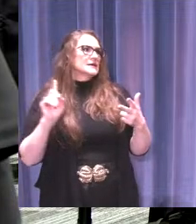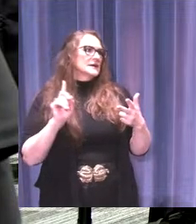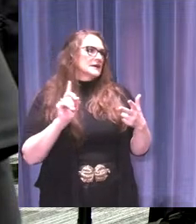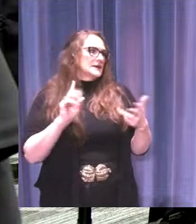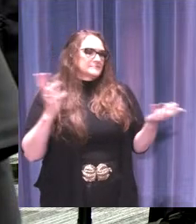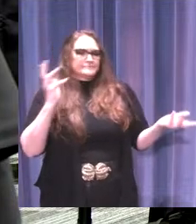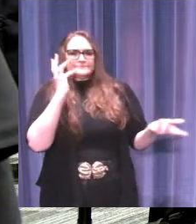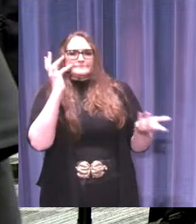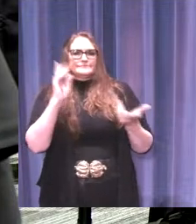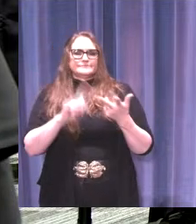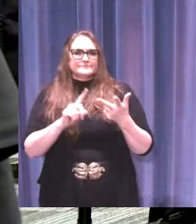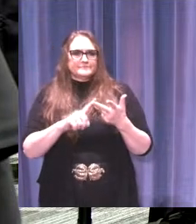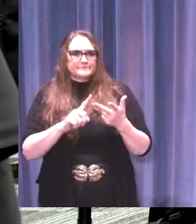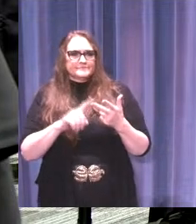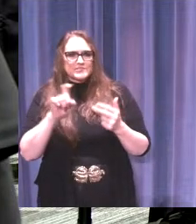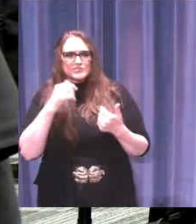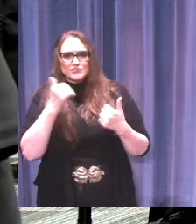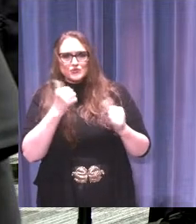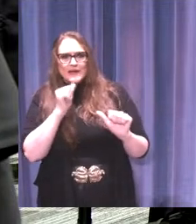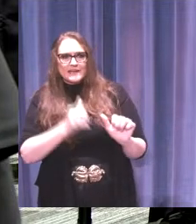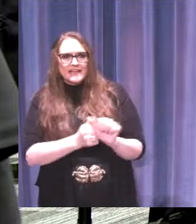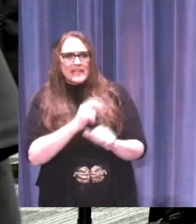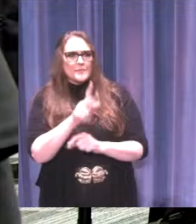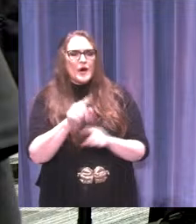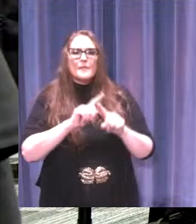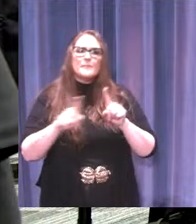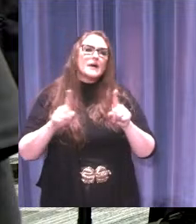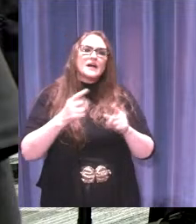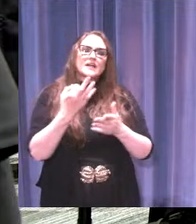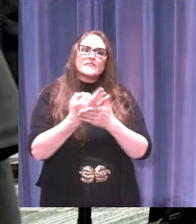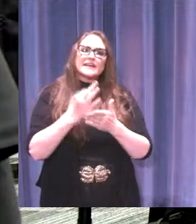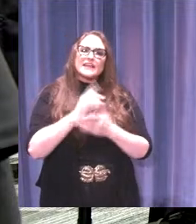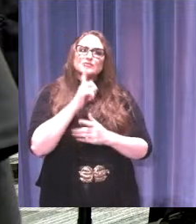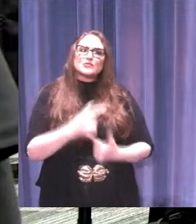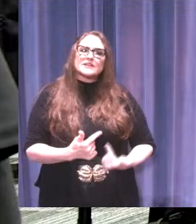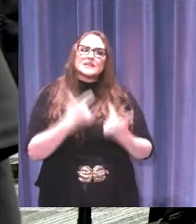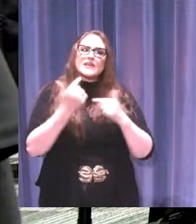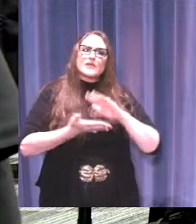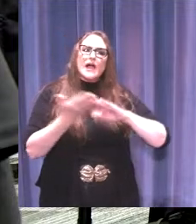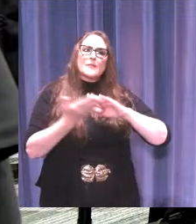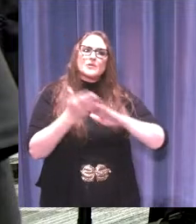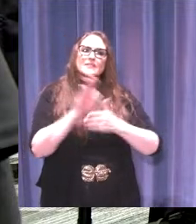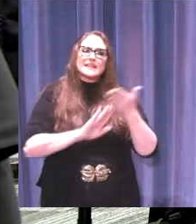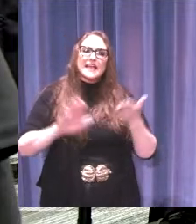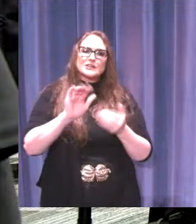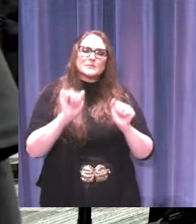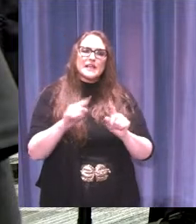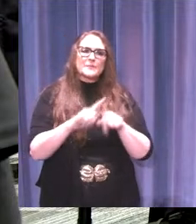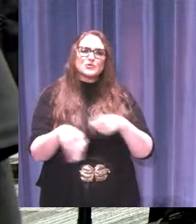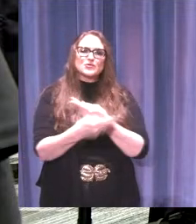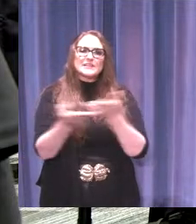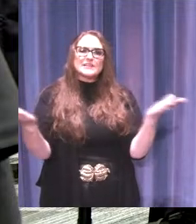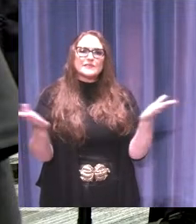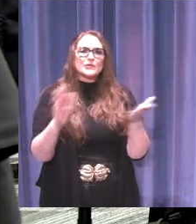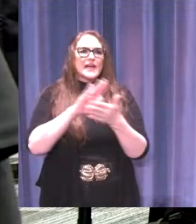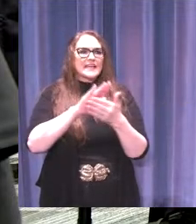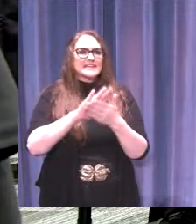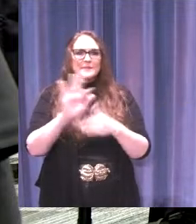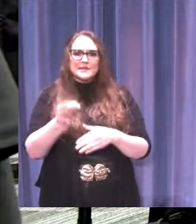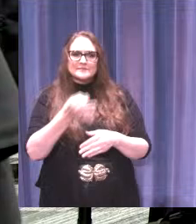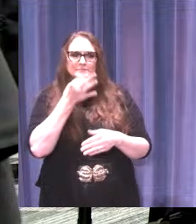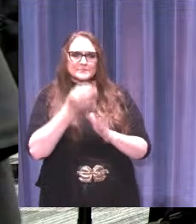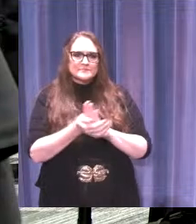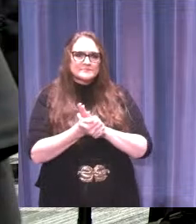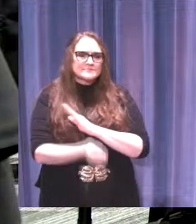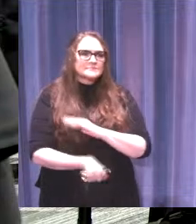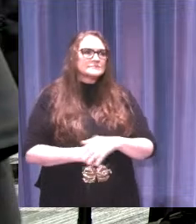just does not keep up. So the financial realities of operating the college and being able to deliver academic excellence, I would say